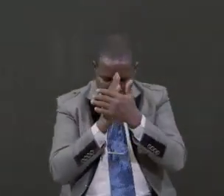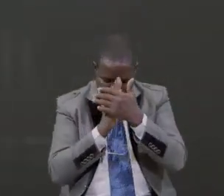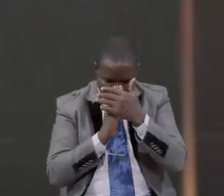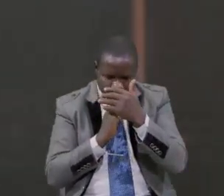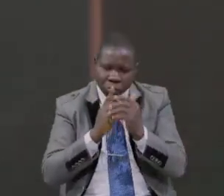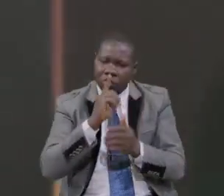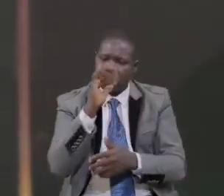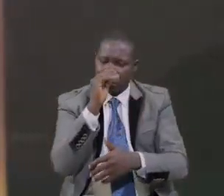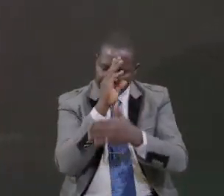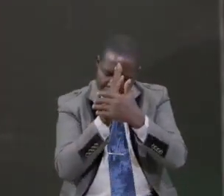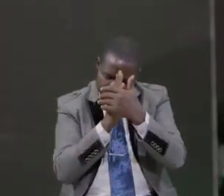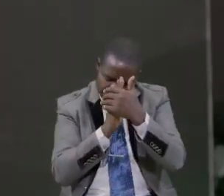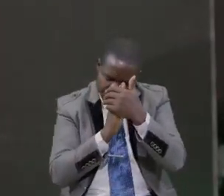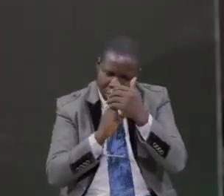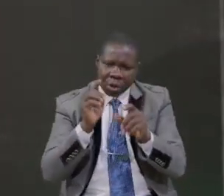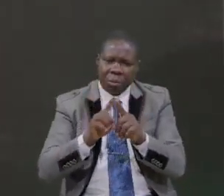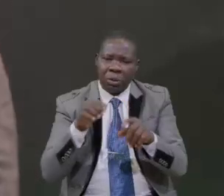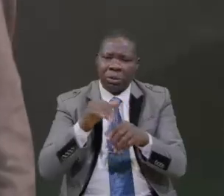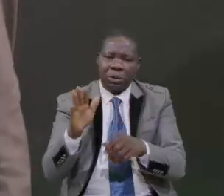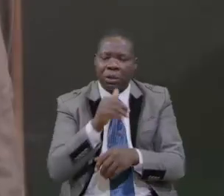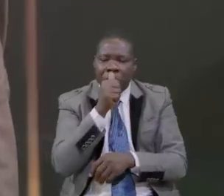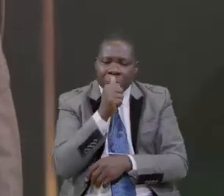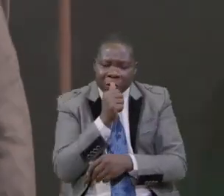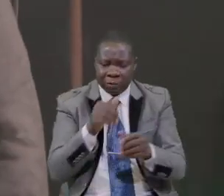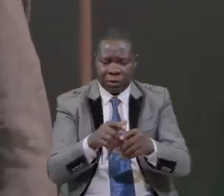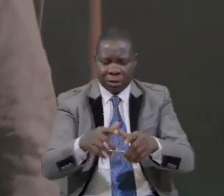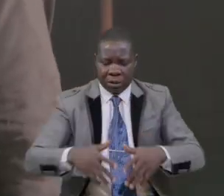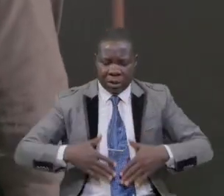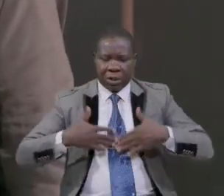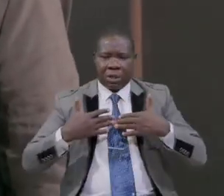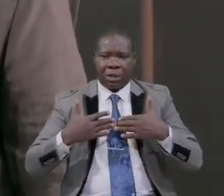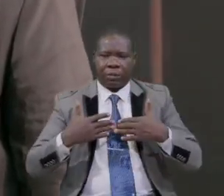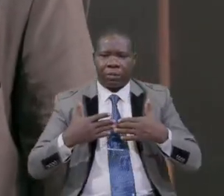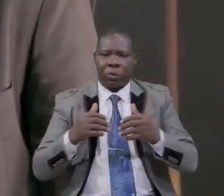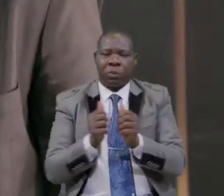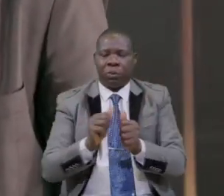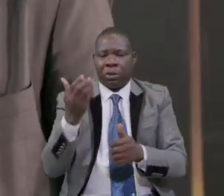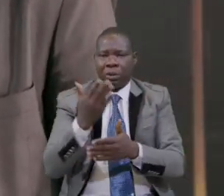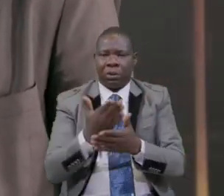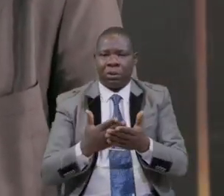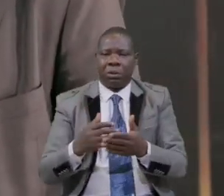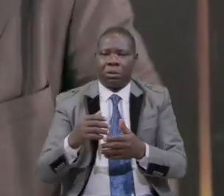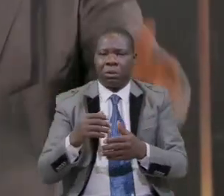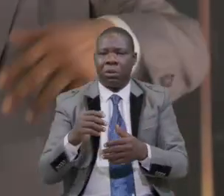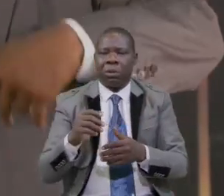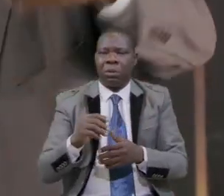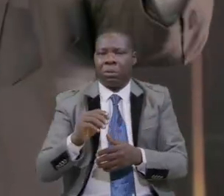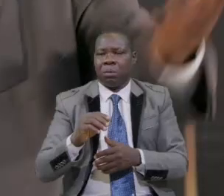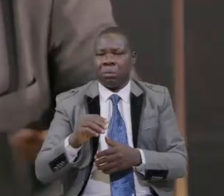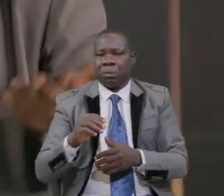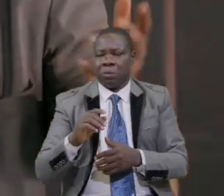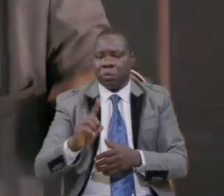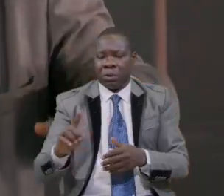in their private lives, with somebody they love, like an Elisha, they'll